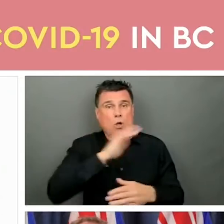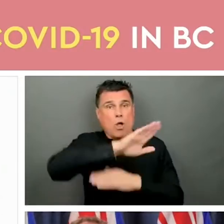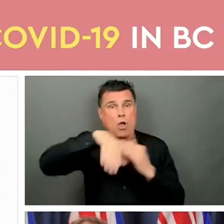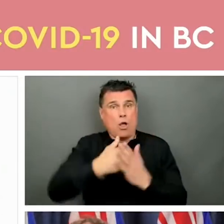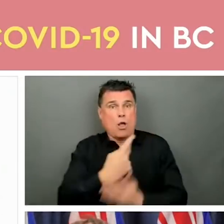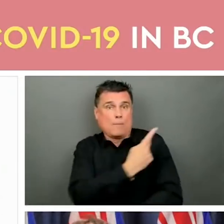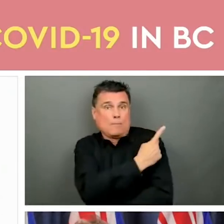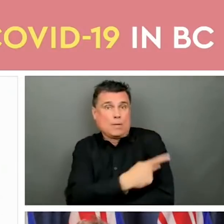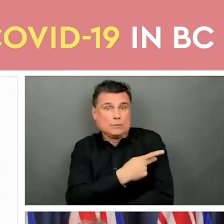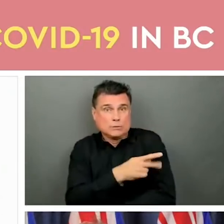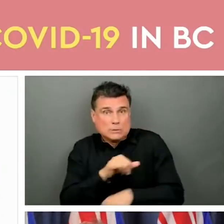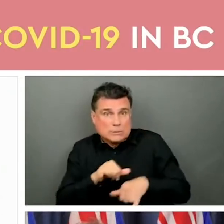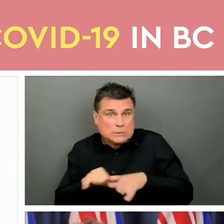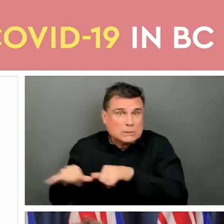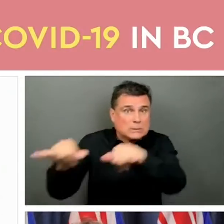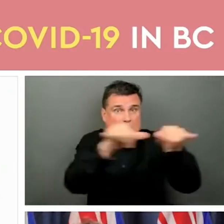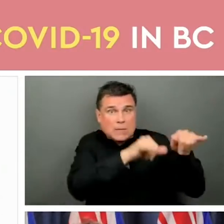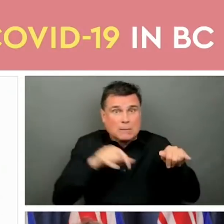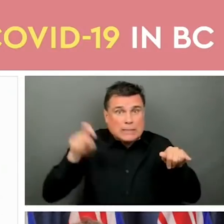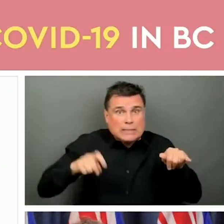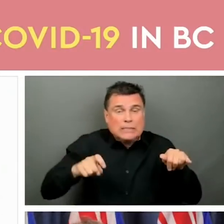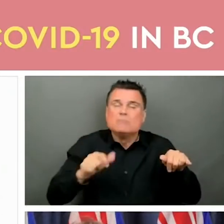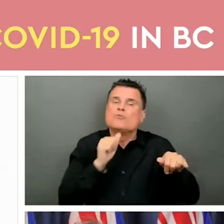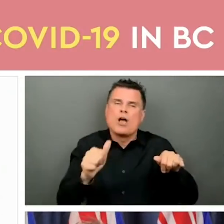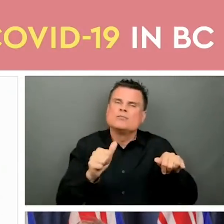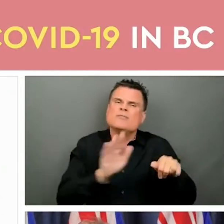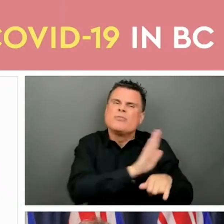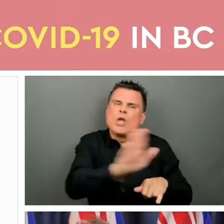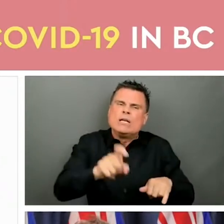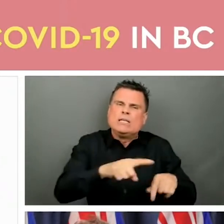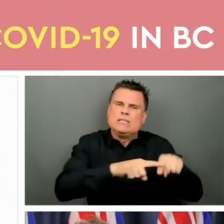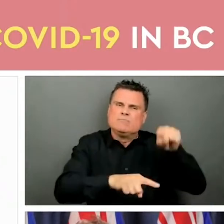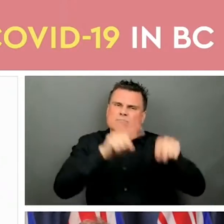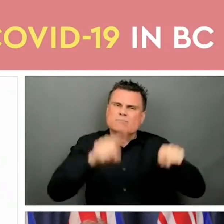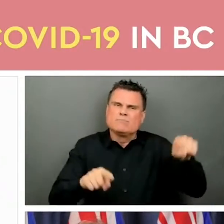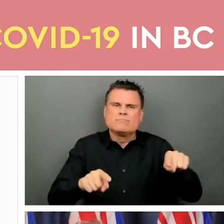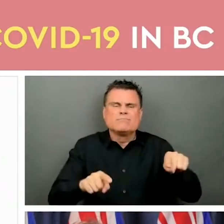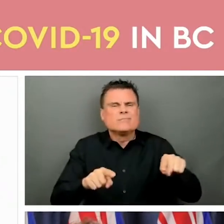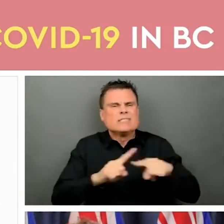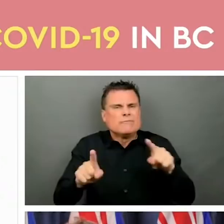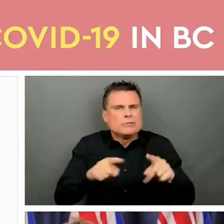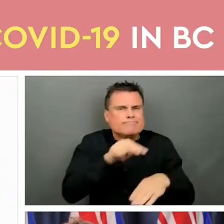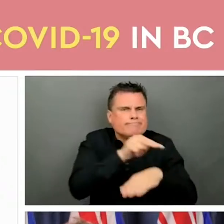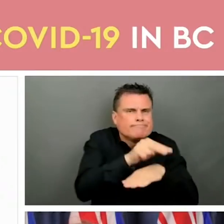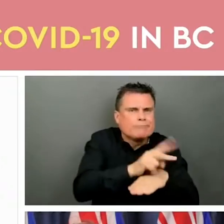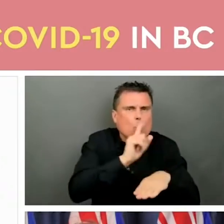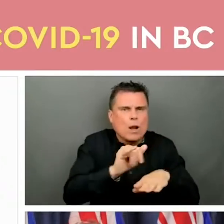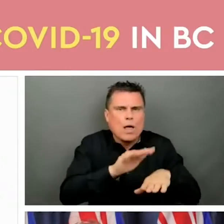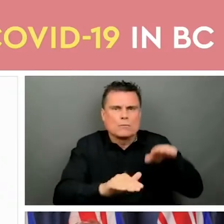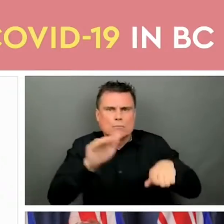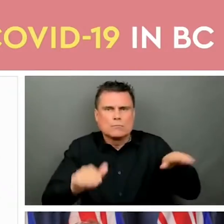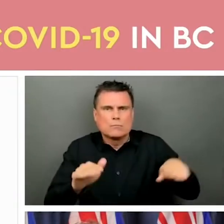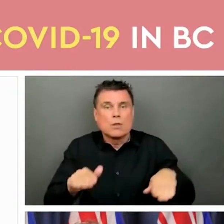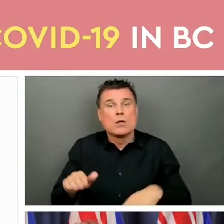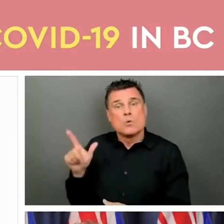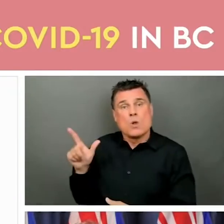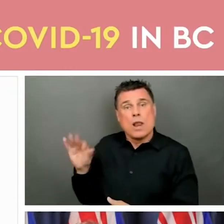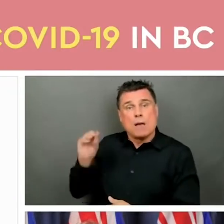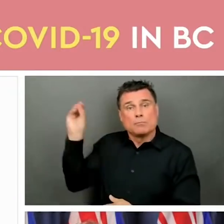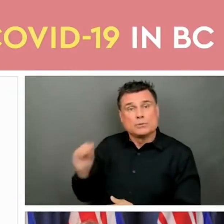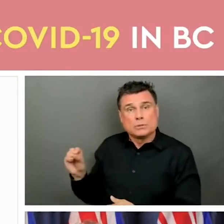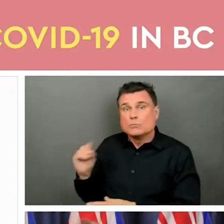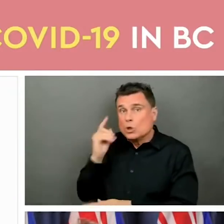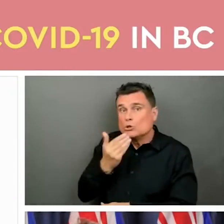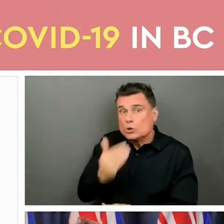even though we are only at 29% ventilator capacity, we have to carefully manage our systems of supports, both for our staff and for patients